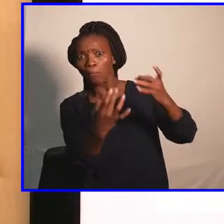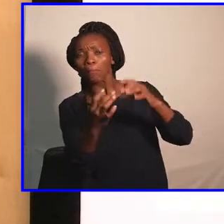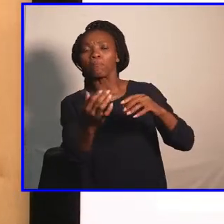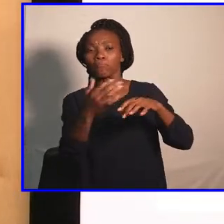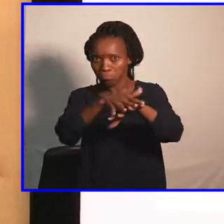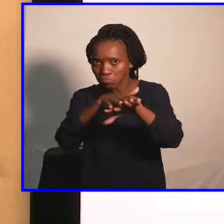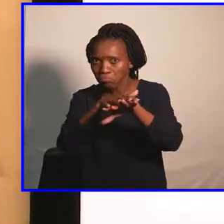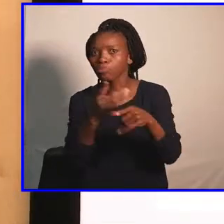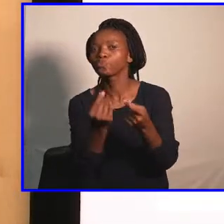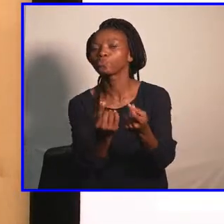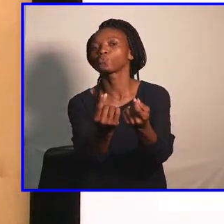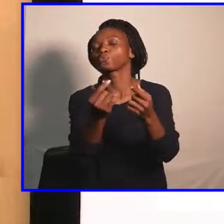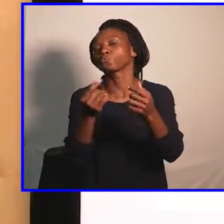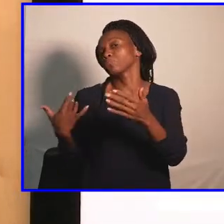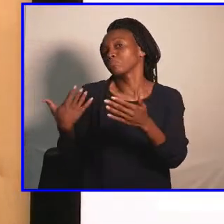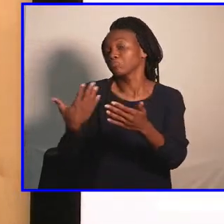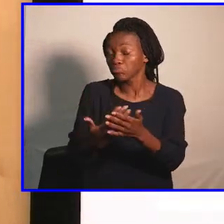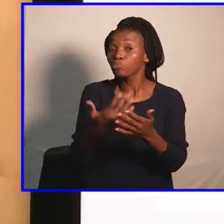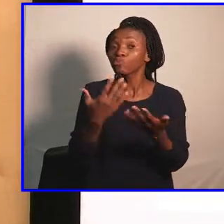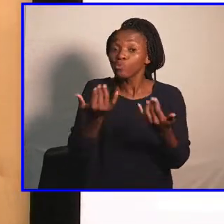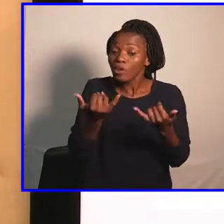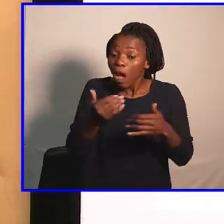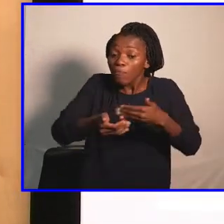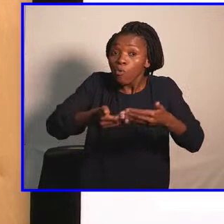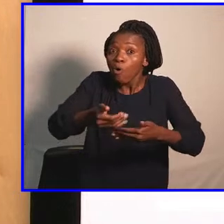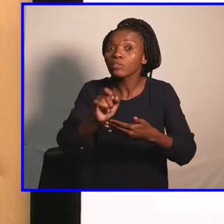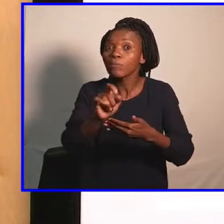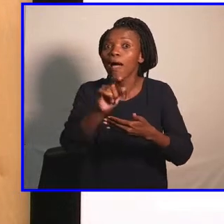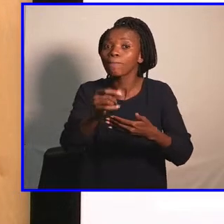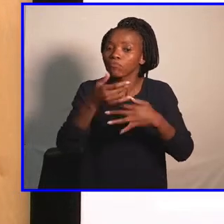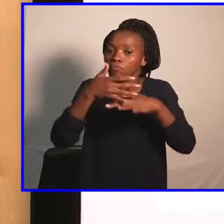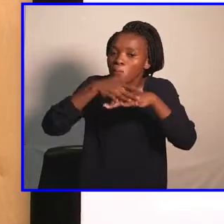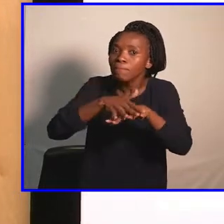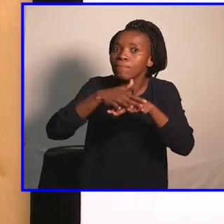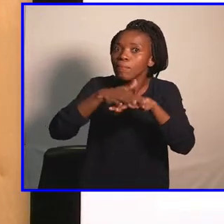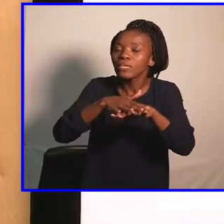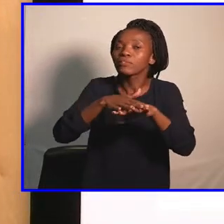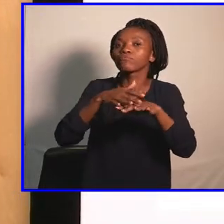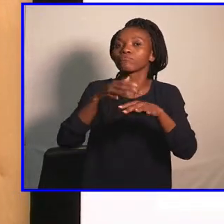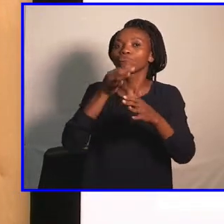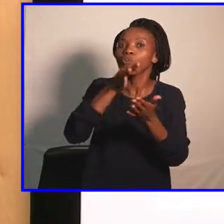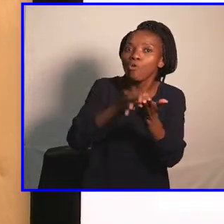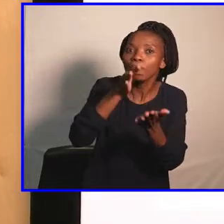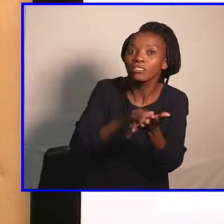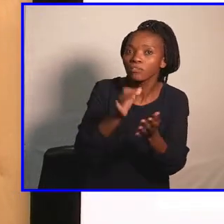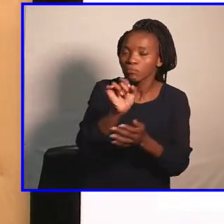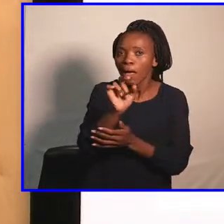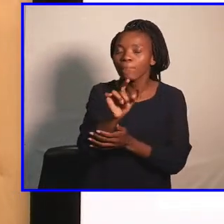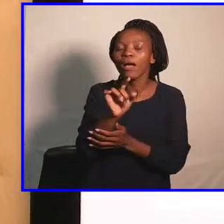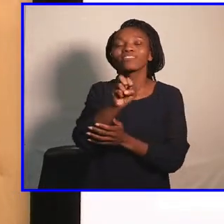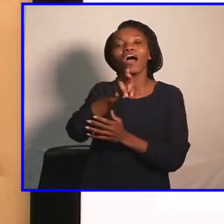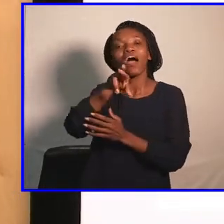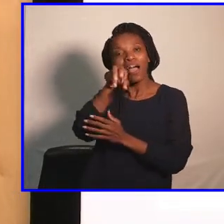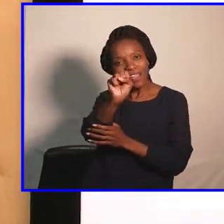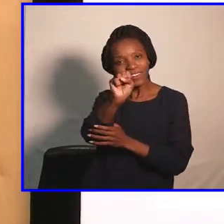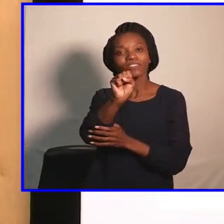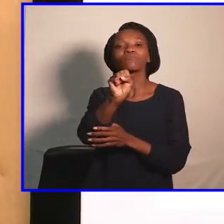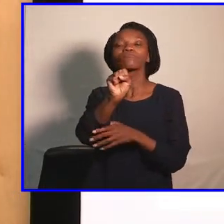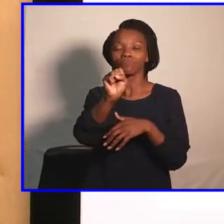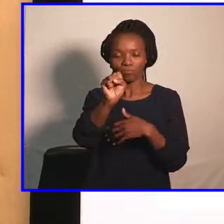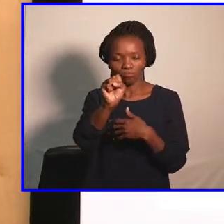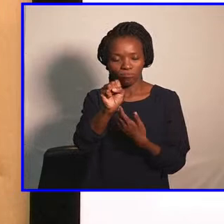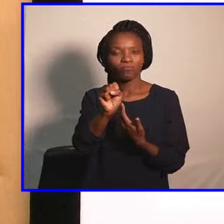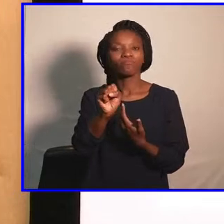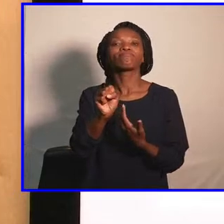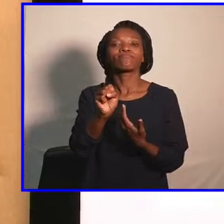recommendations. And through that whole process of implementing those recommendations, SARS is